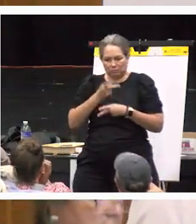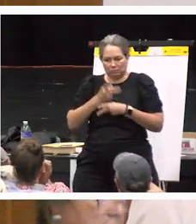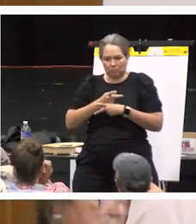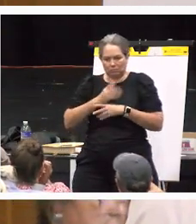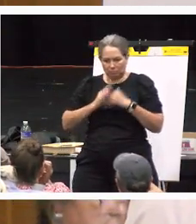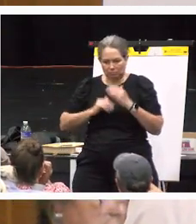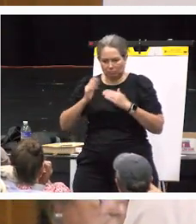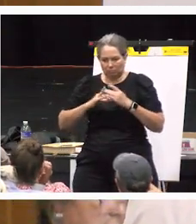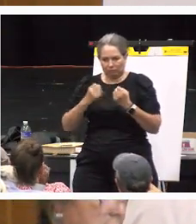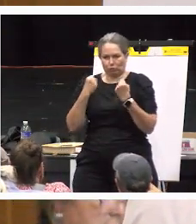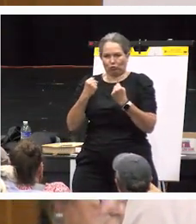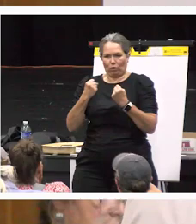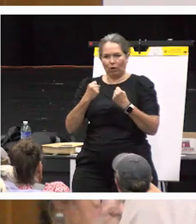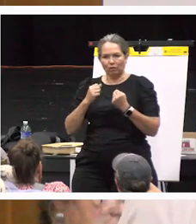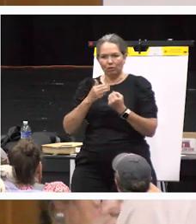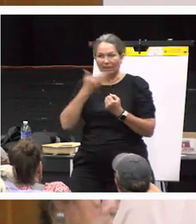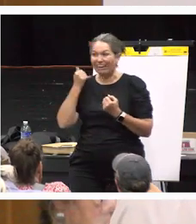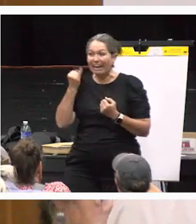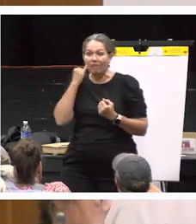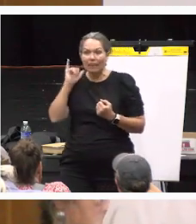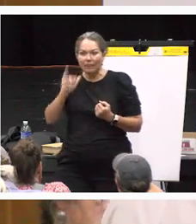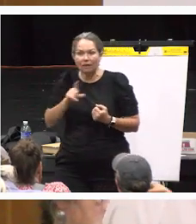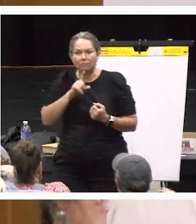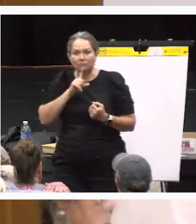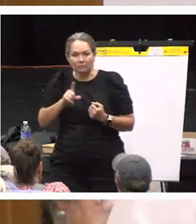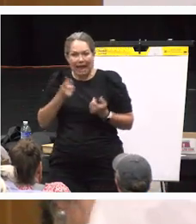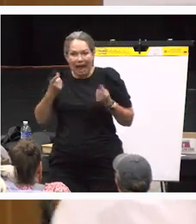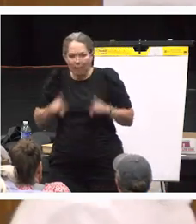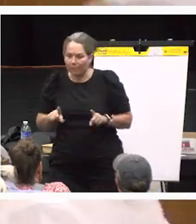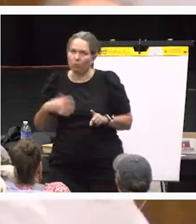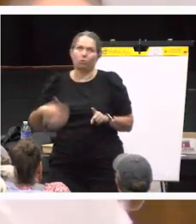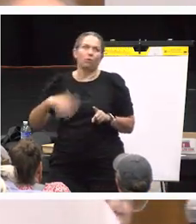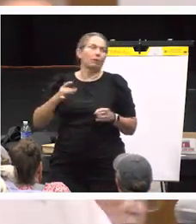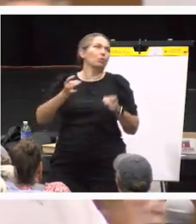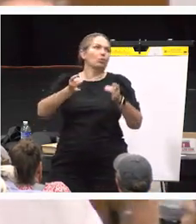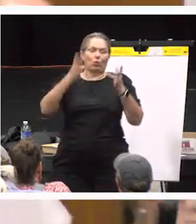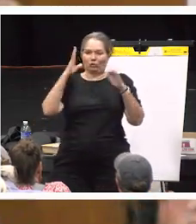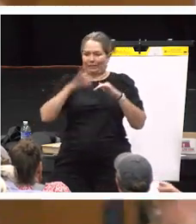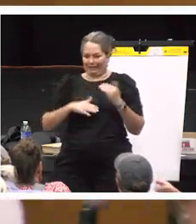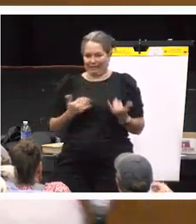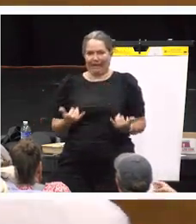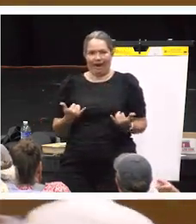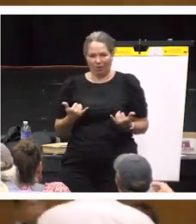in an incredibly more devastating position than we are right now. Thank you so much.